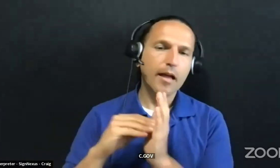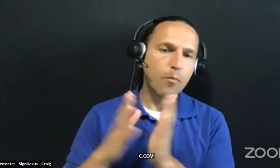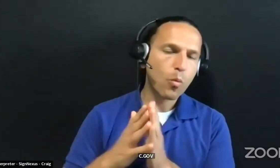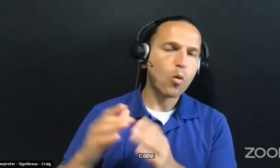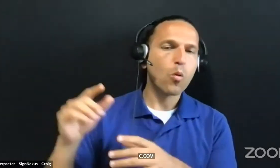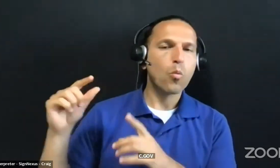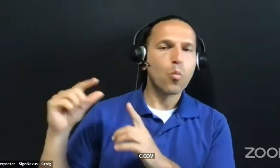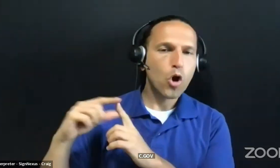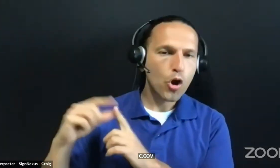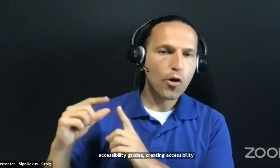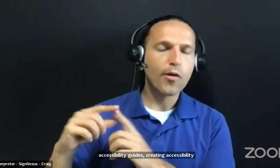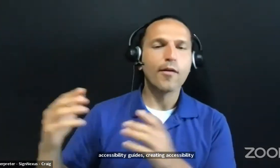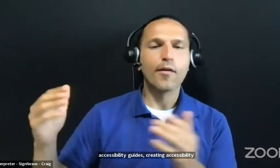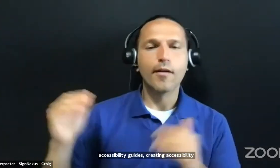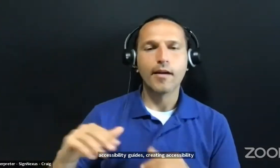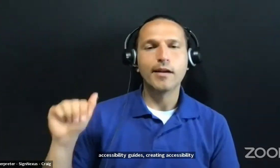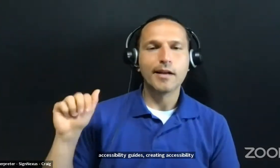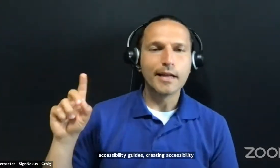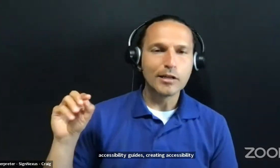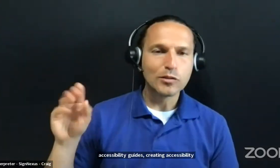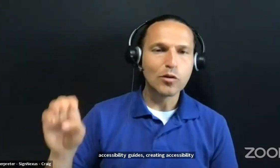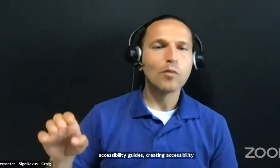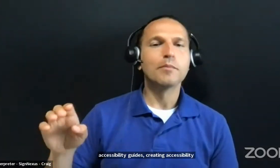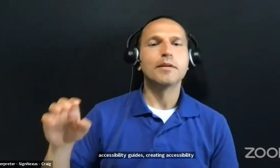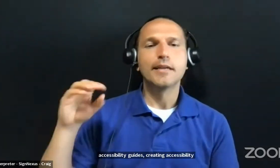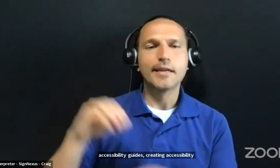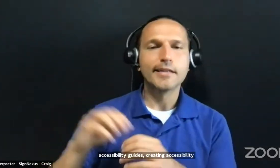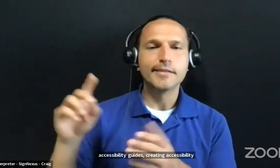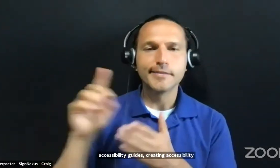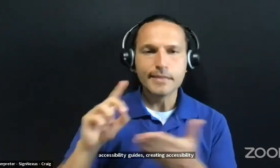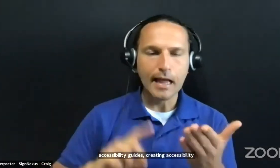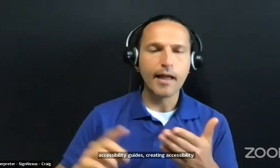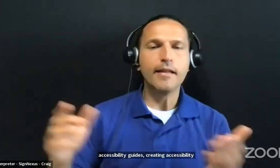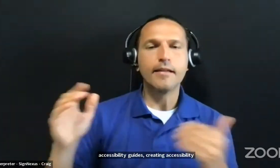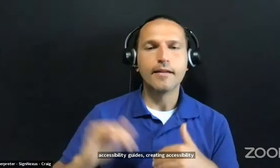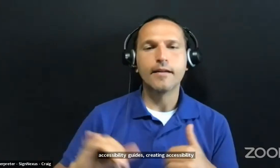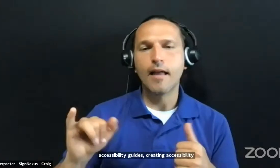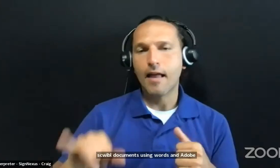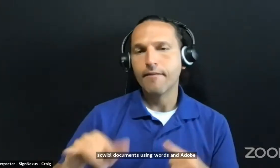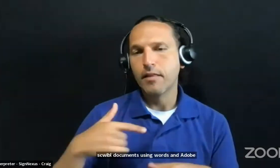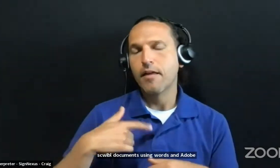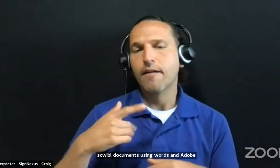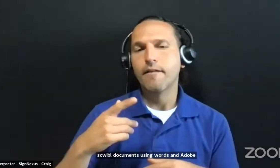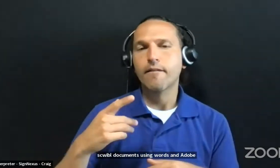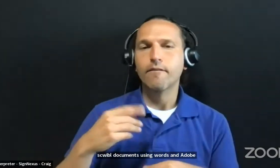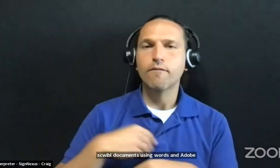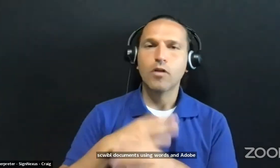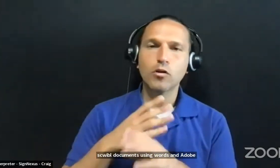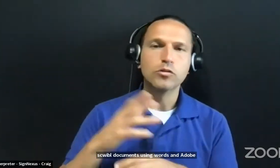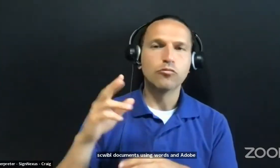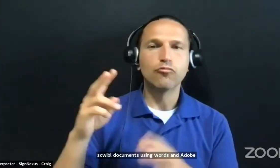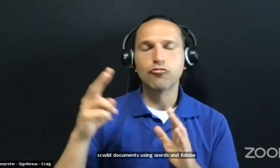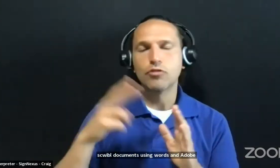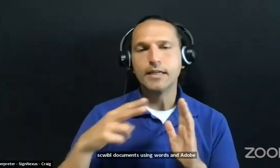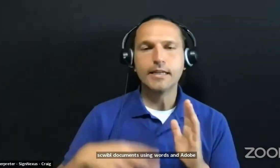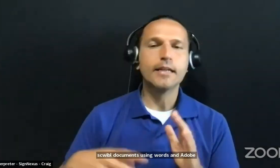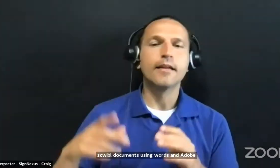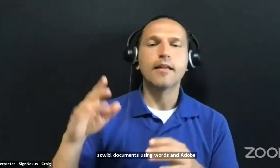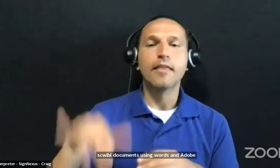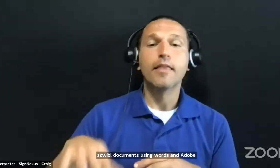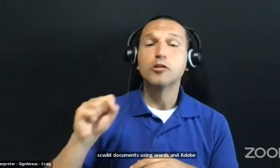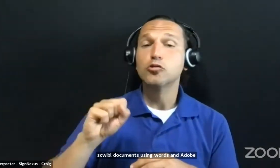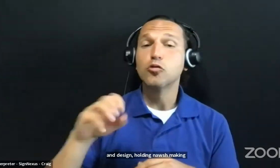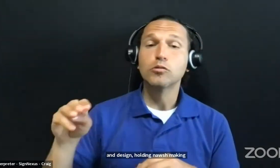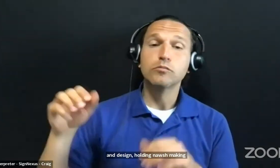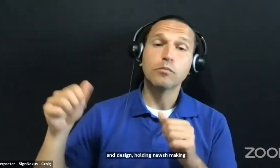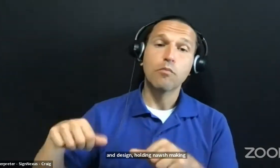creating accessible documents using Adobe InDesign, holding an accessible virtual meeting, making your social media posts